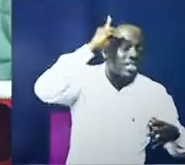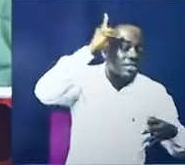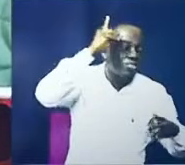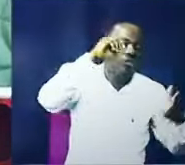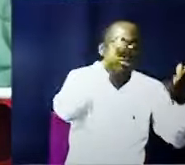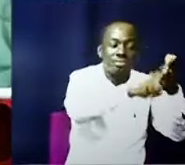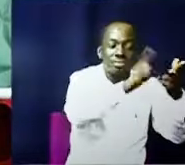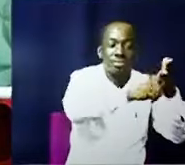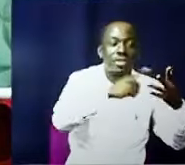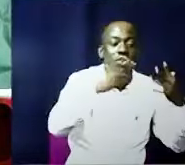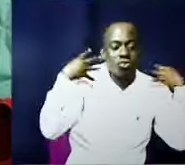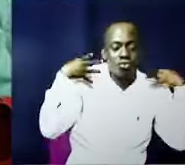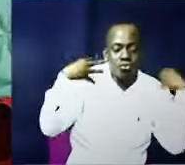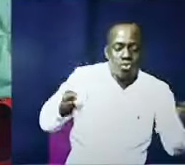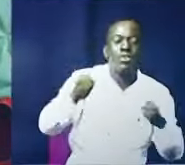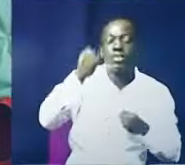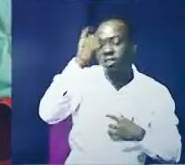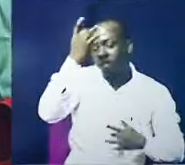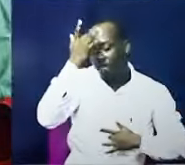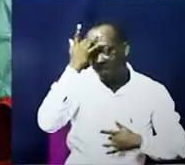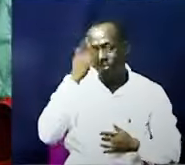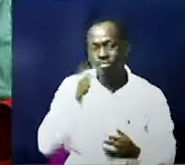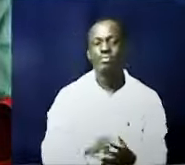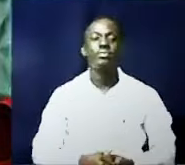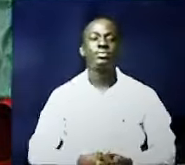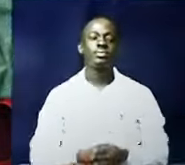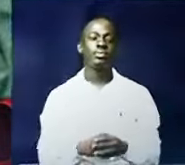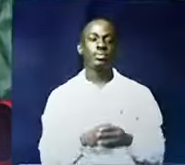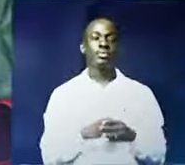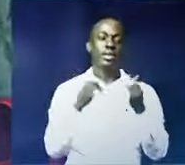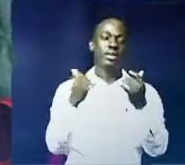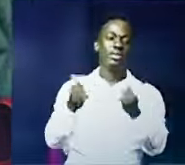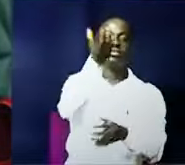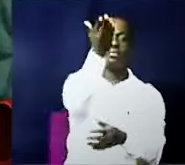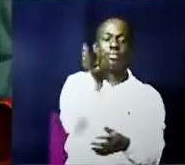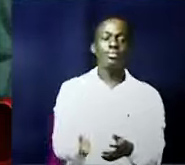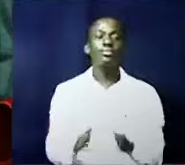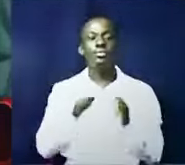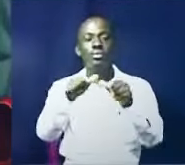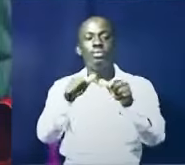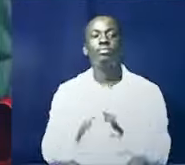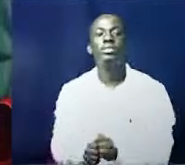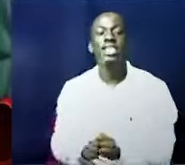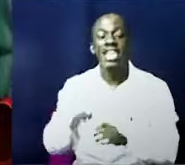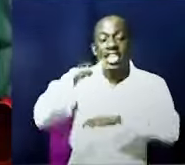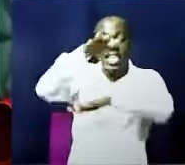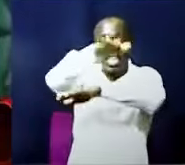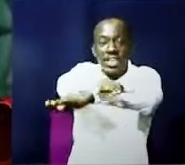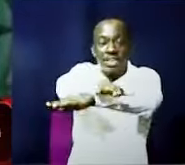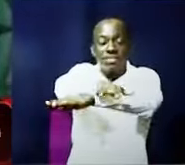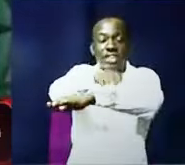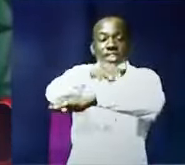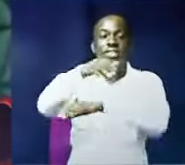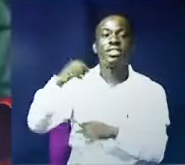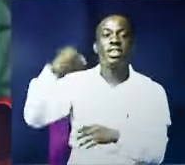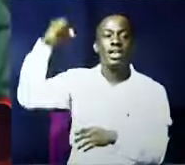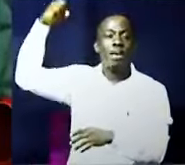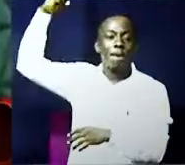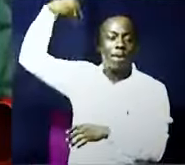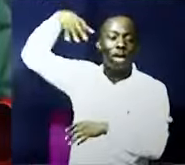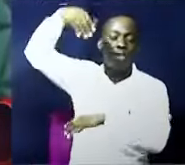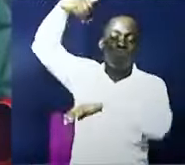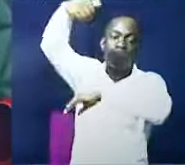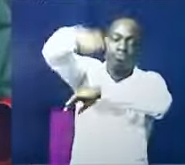evening, after sunset, the people brought to Jesus all the sick